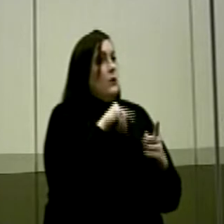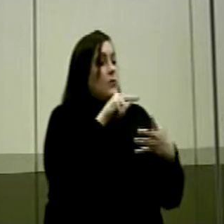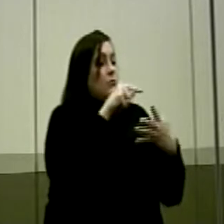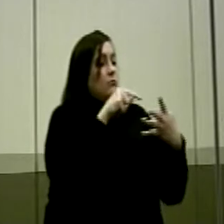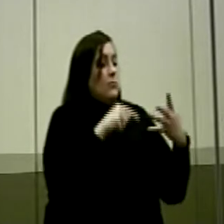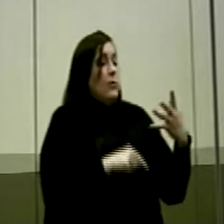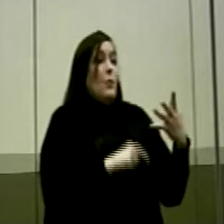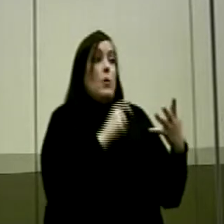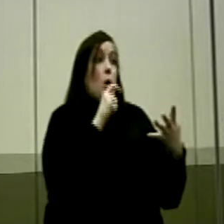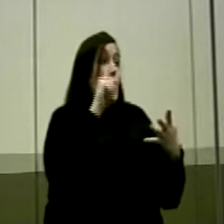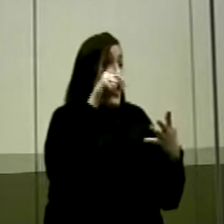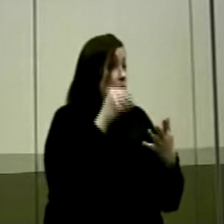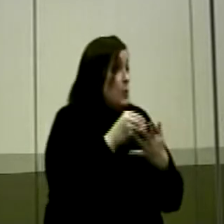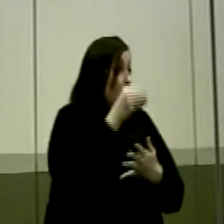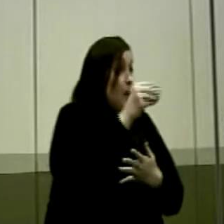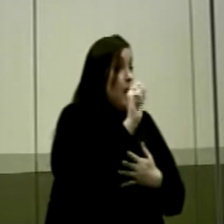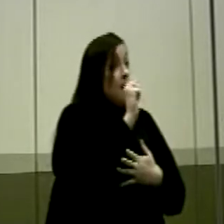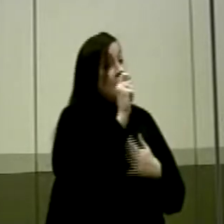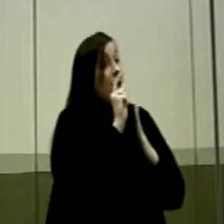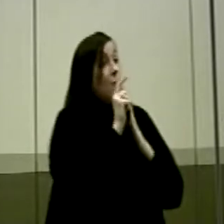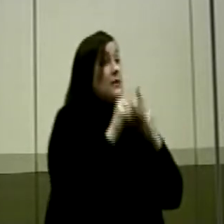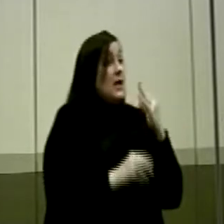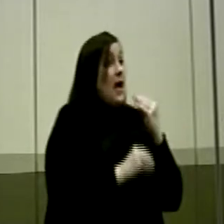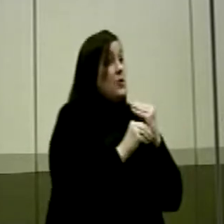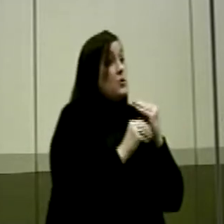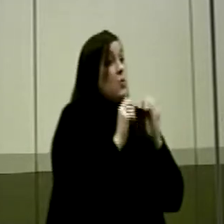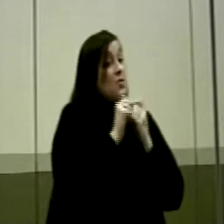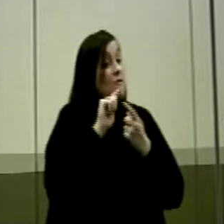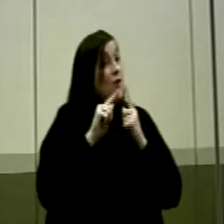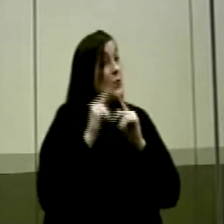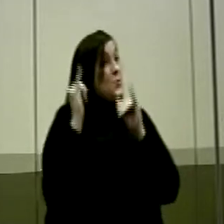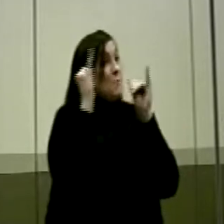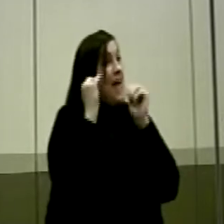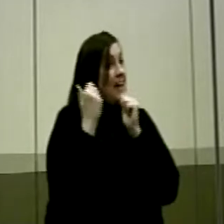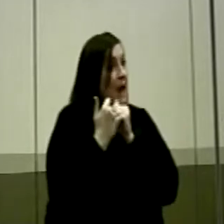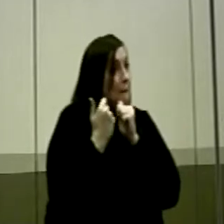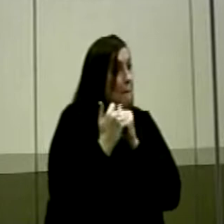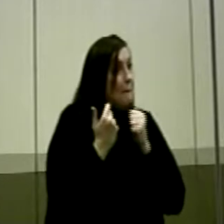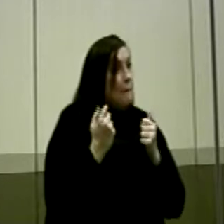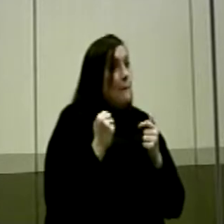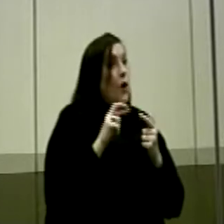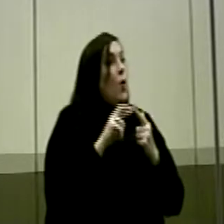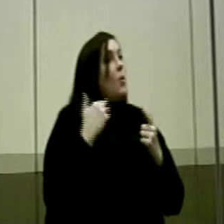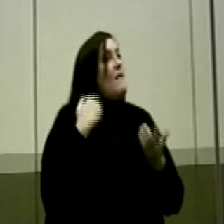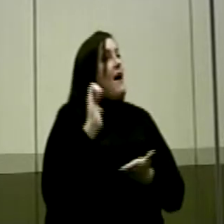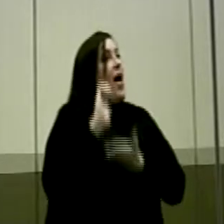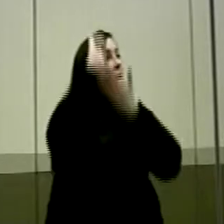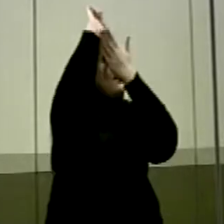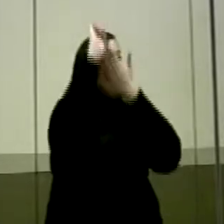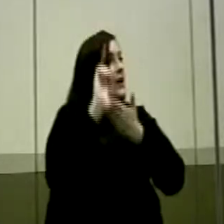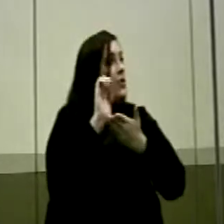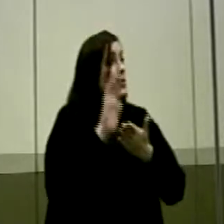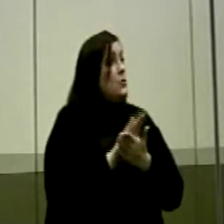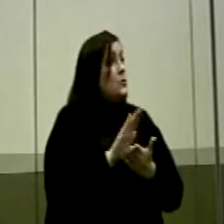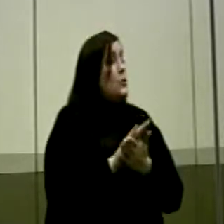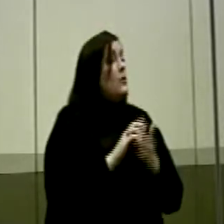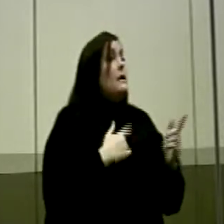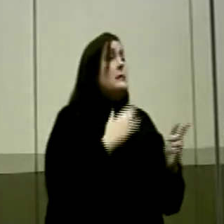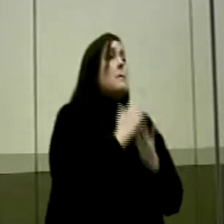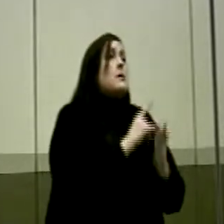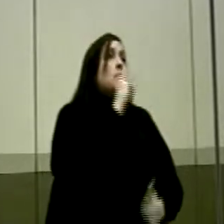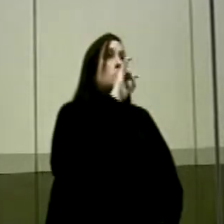It might be 10 minutes extra with a friend to play a game, or we have an elevator in the school. Some of our kids will even work just to ride the